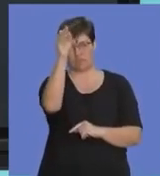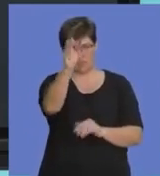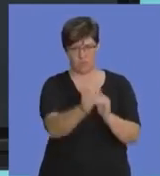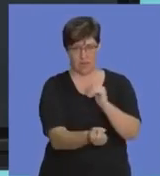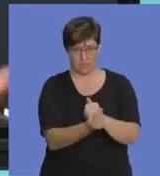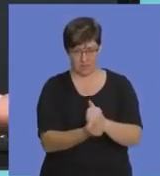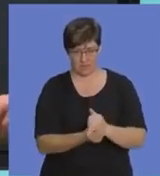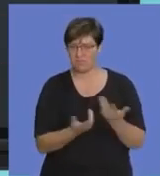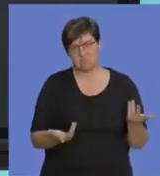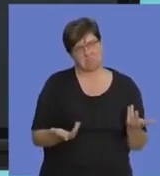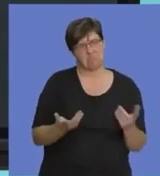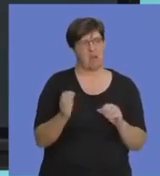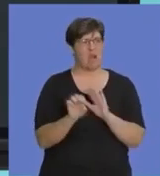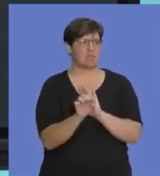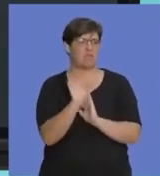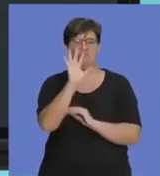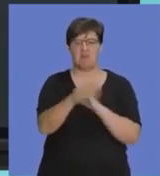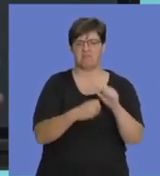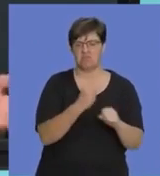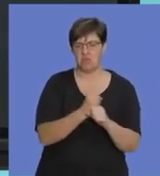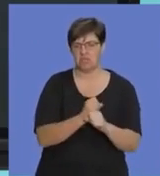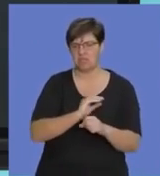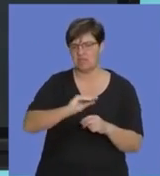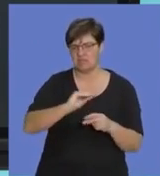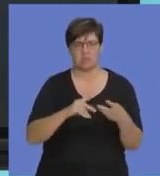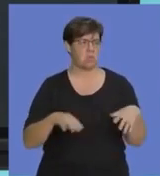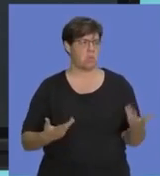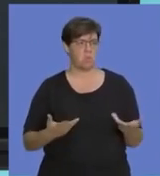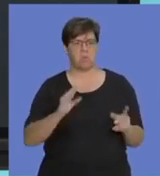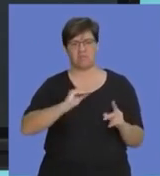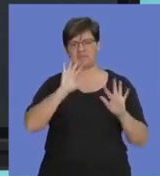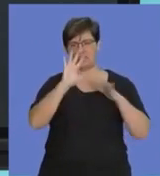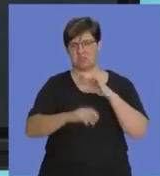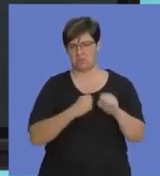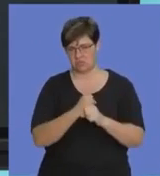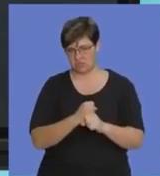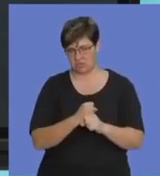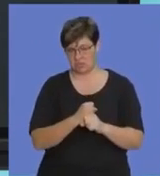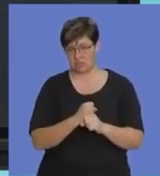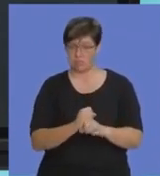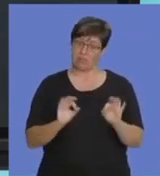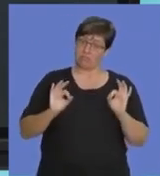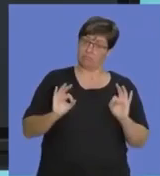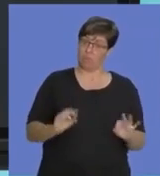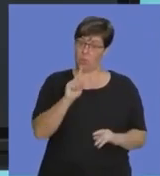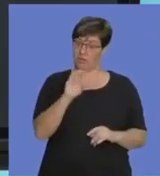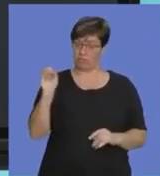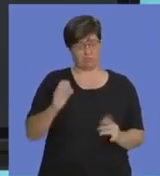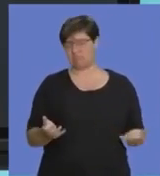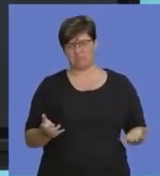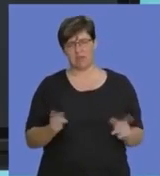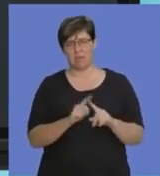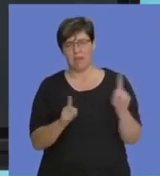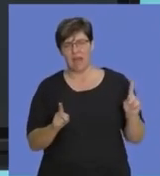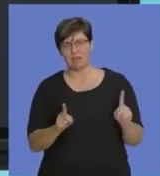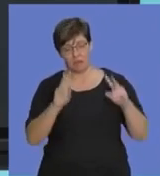happen maybe after 5 years of your investment or after 10 years of investment. It might not be accurate all the time, but